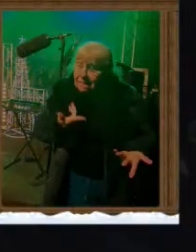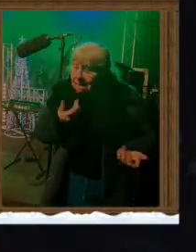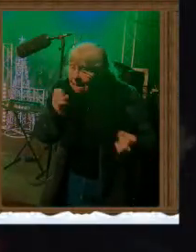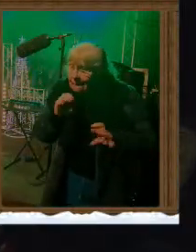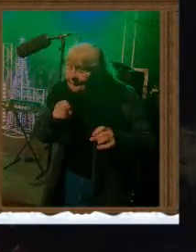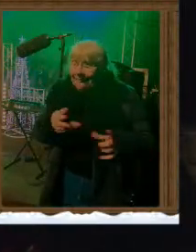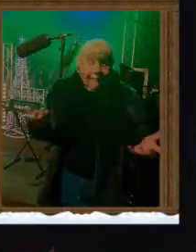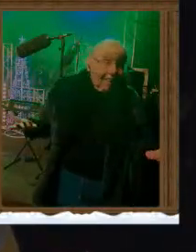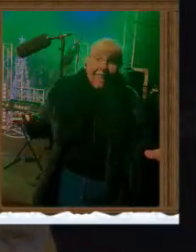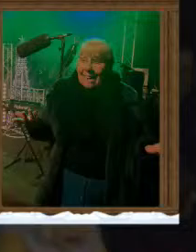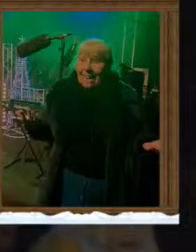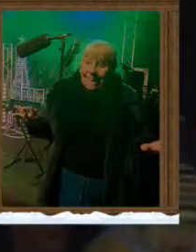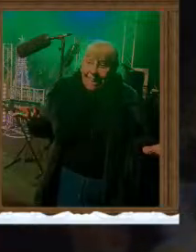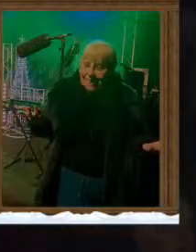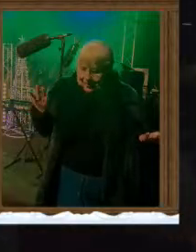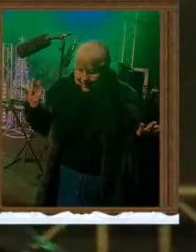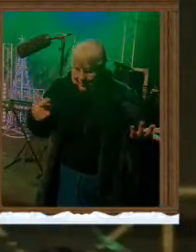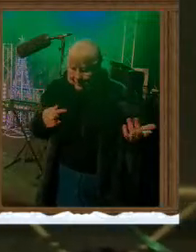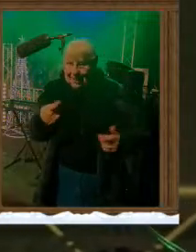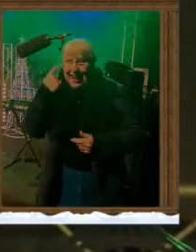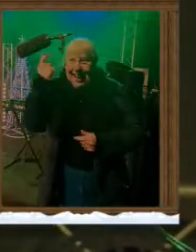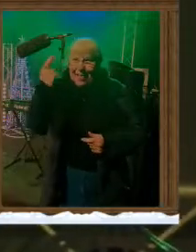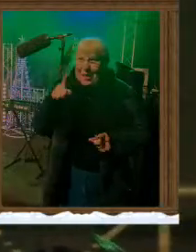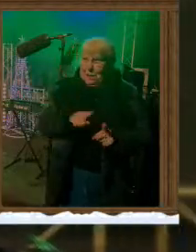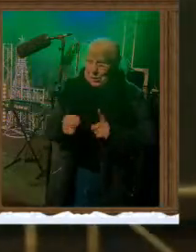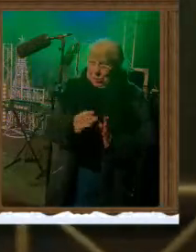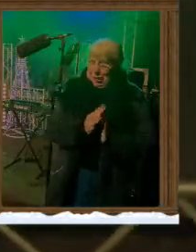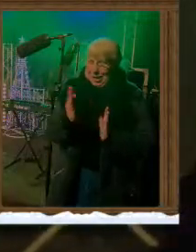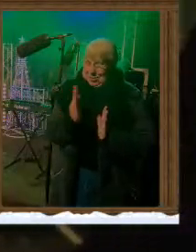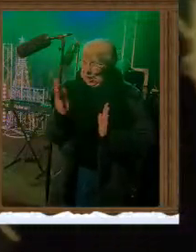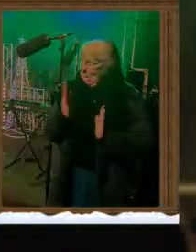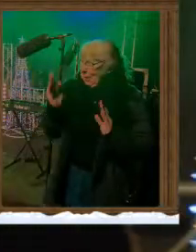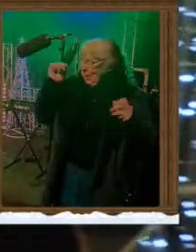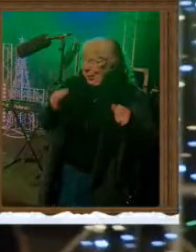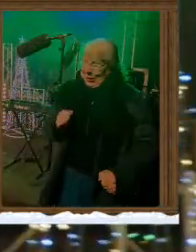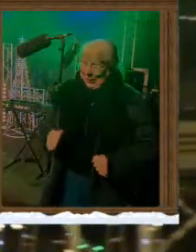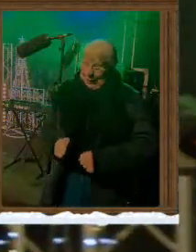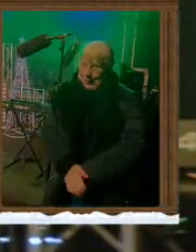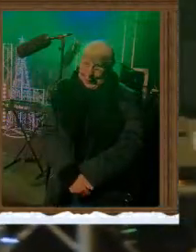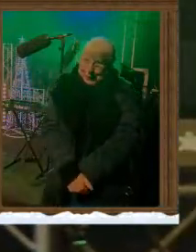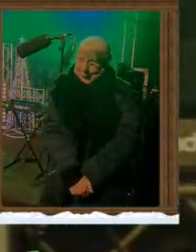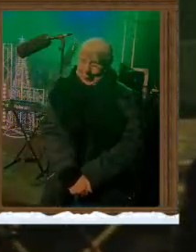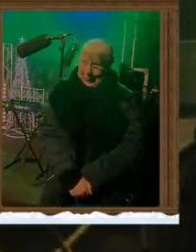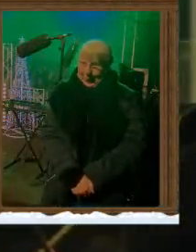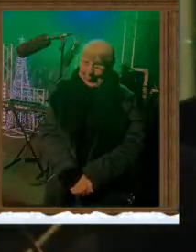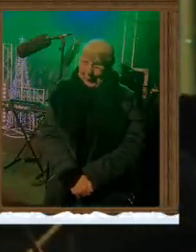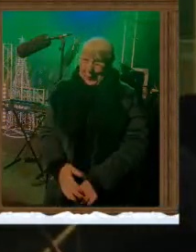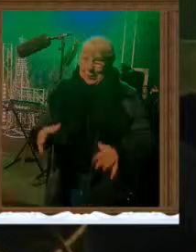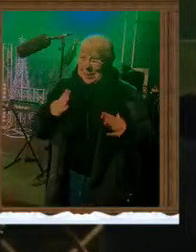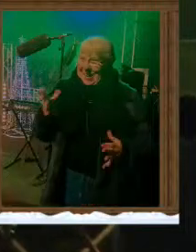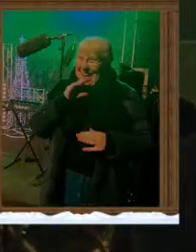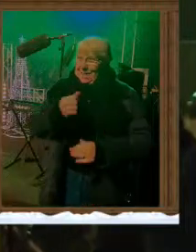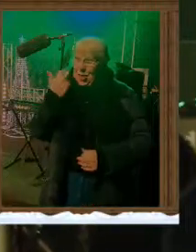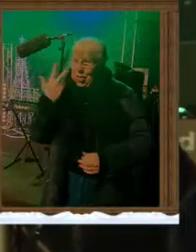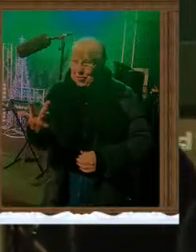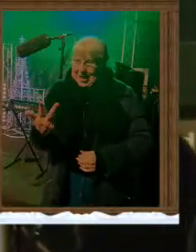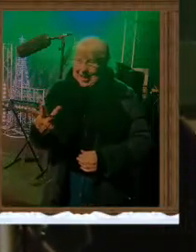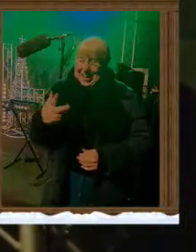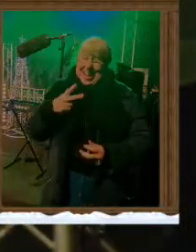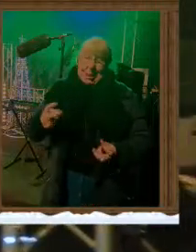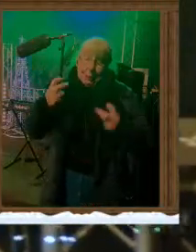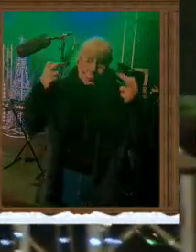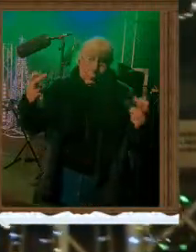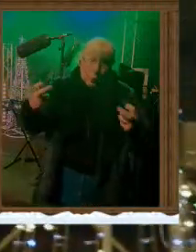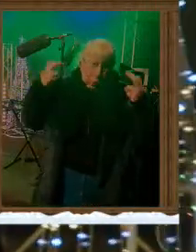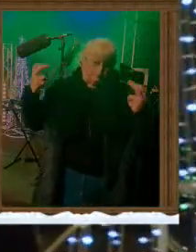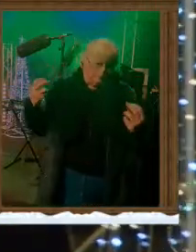Oh. Well, I think we should try the cheerometer again. Okay. On the count of three, you need to cheer